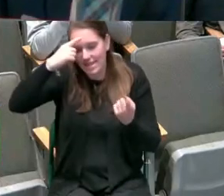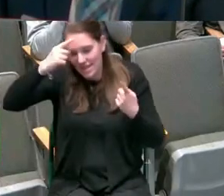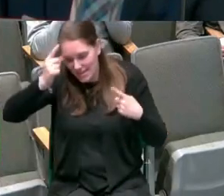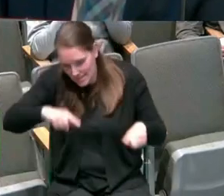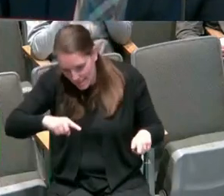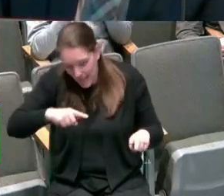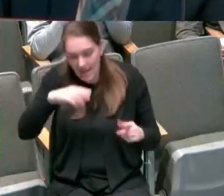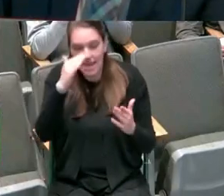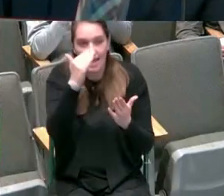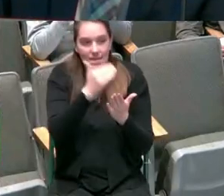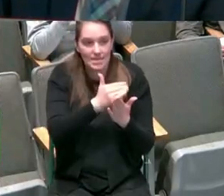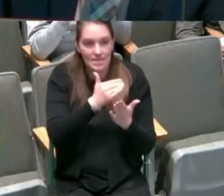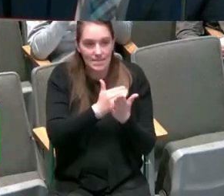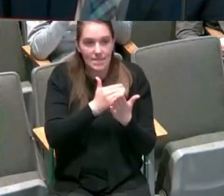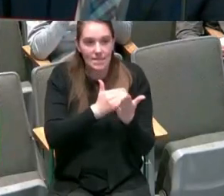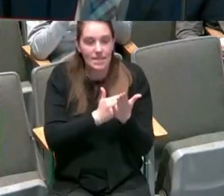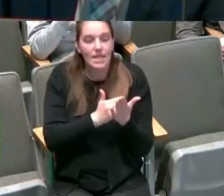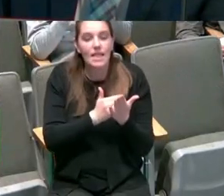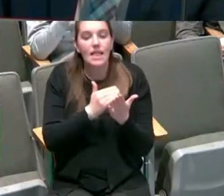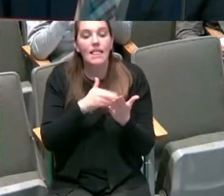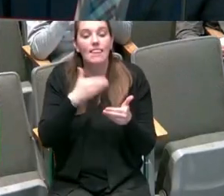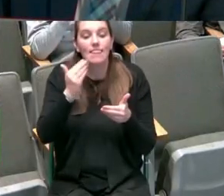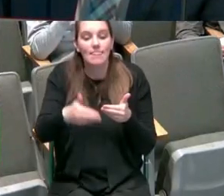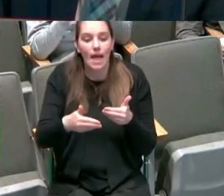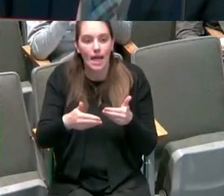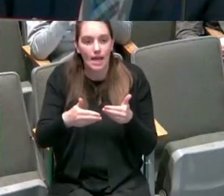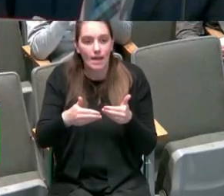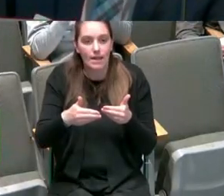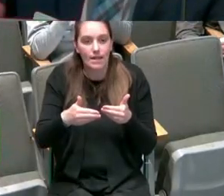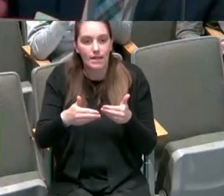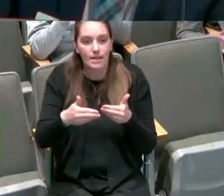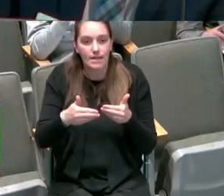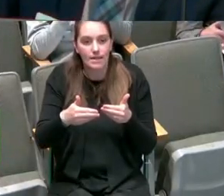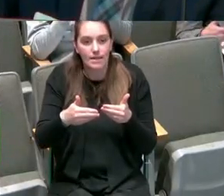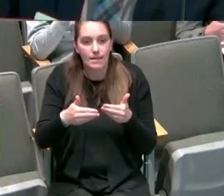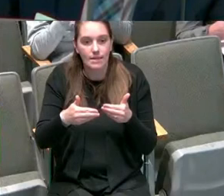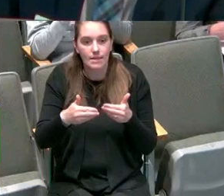then we don't we do not talk